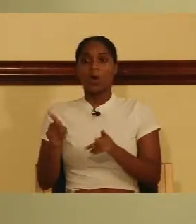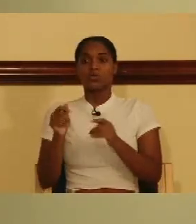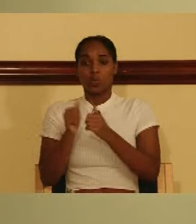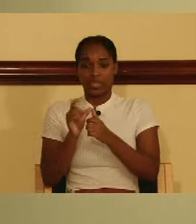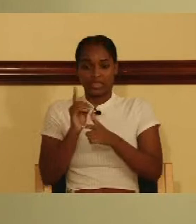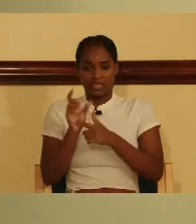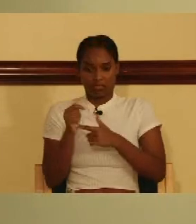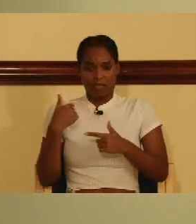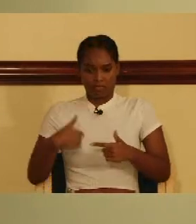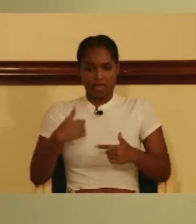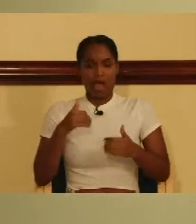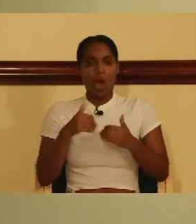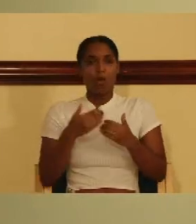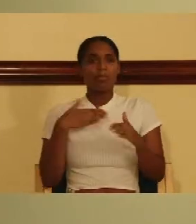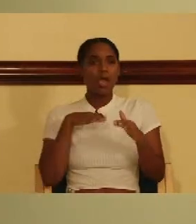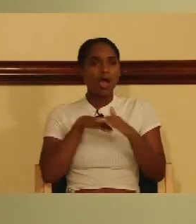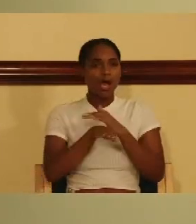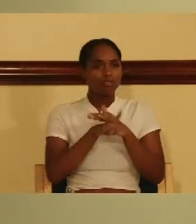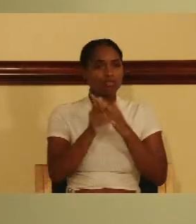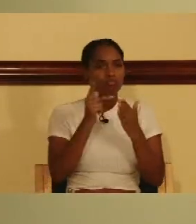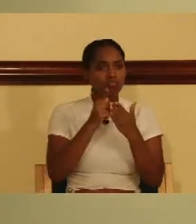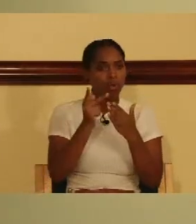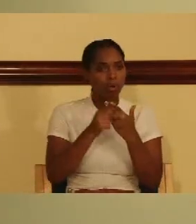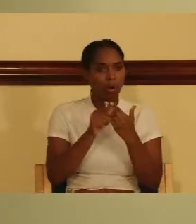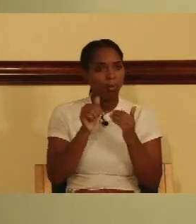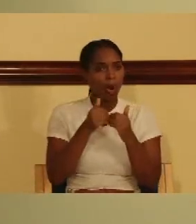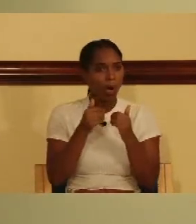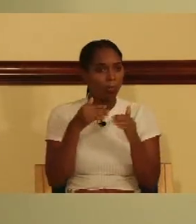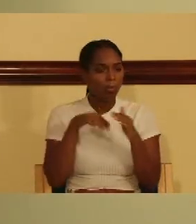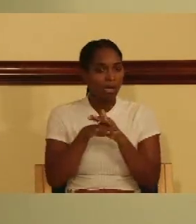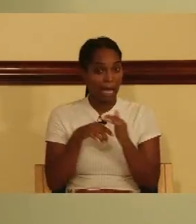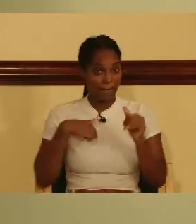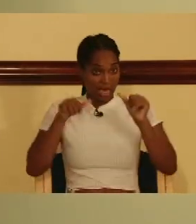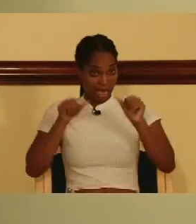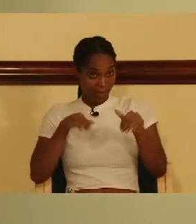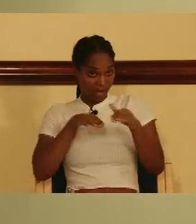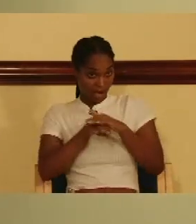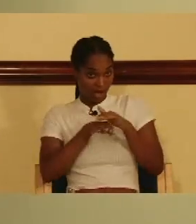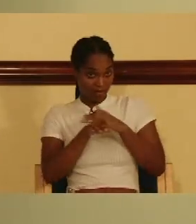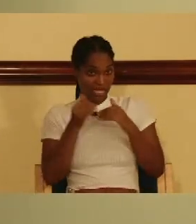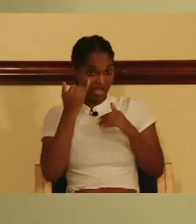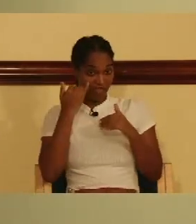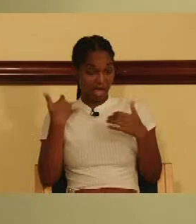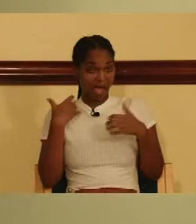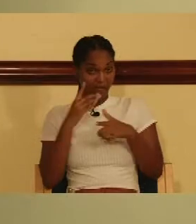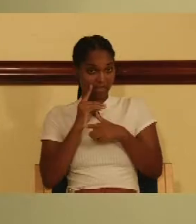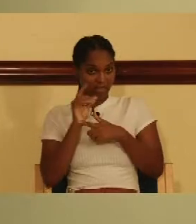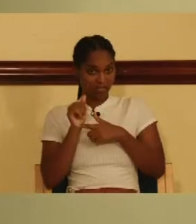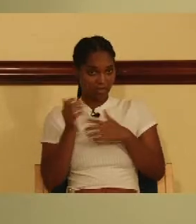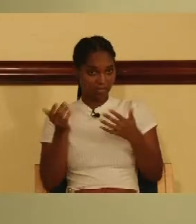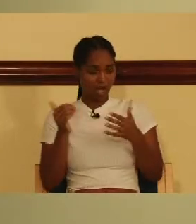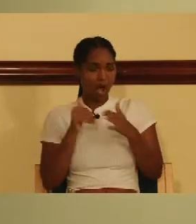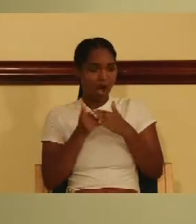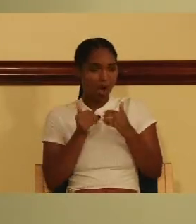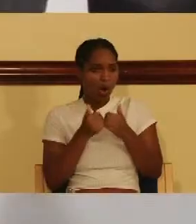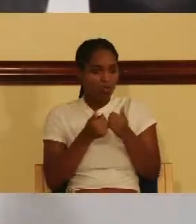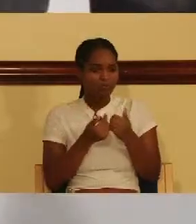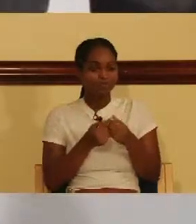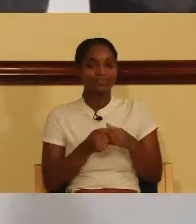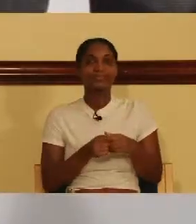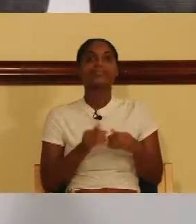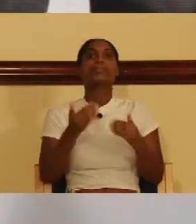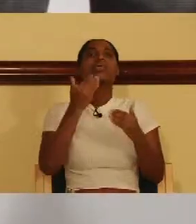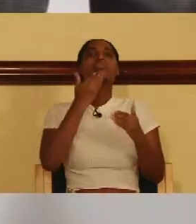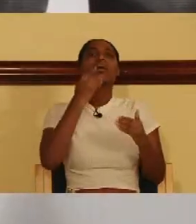access the programs at High Trust NTA? Am I able to access these programs if I have a disability? Definitely. Thank you for